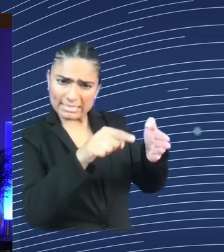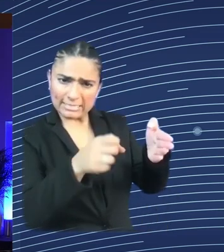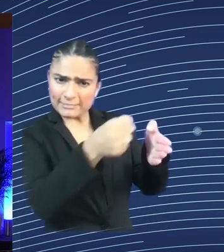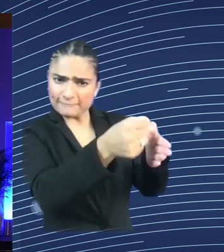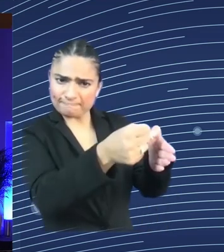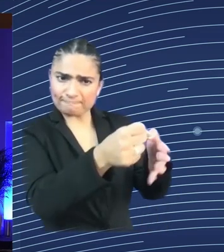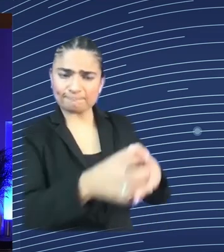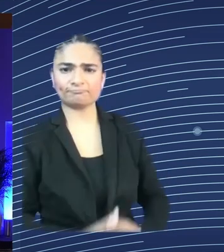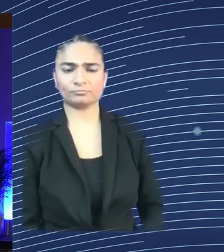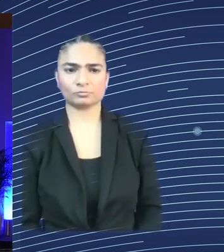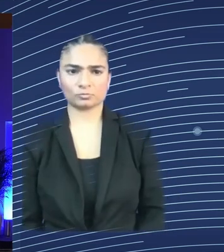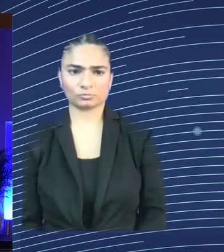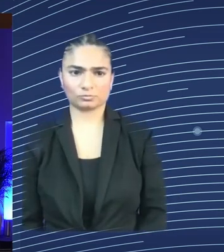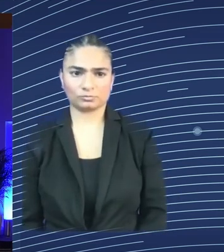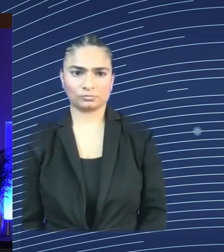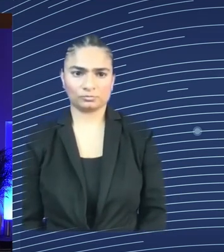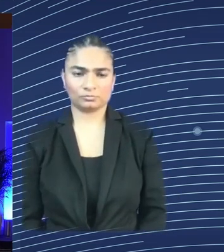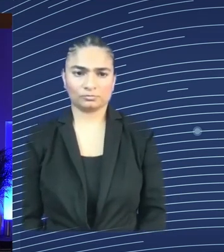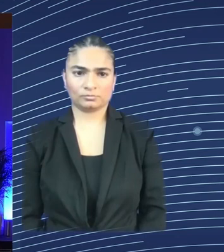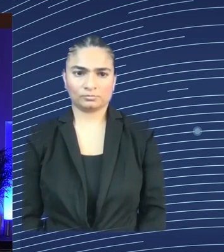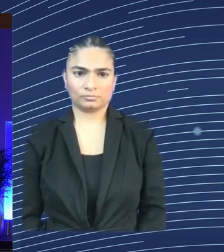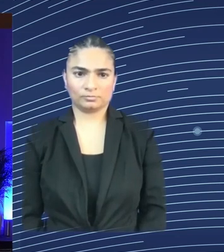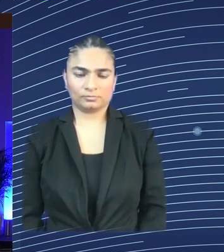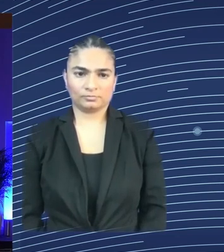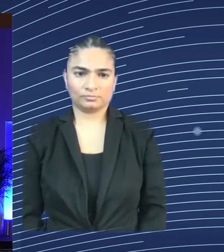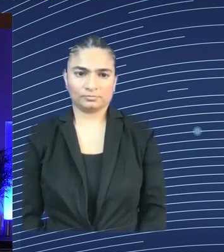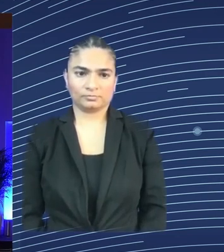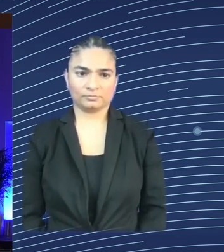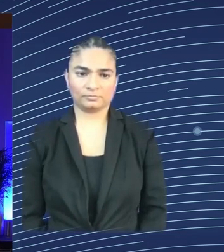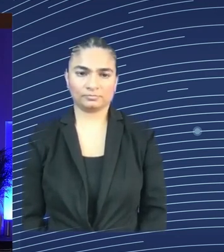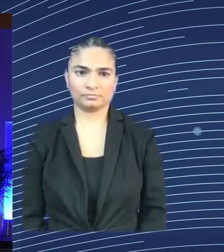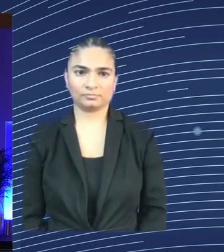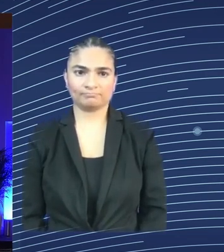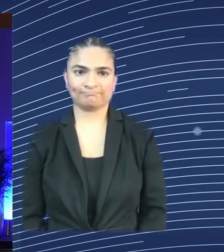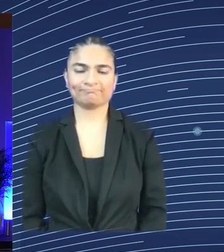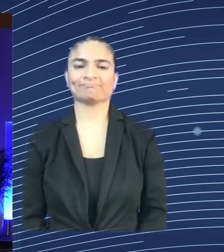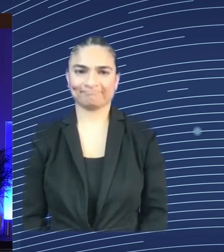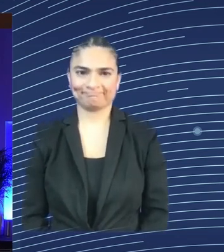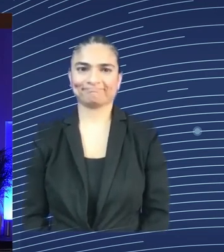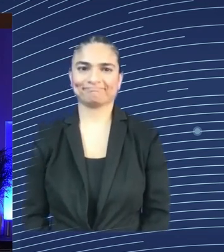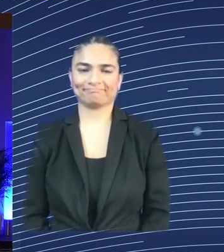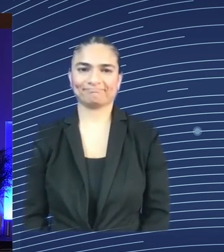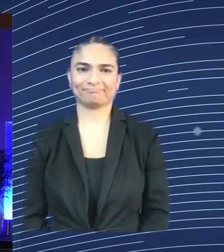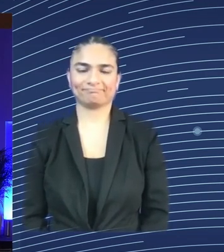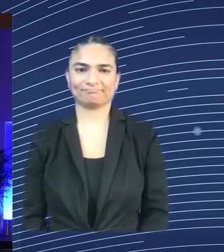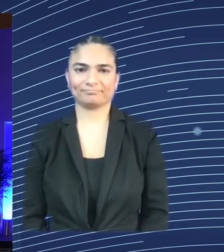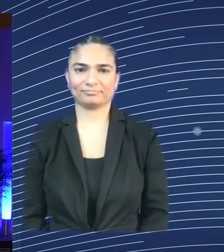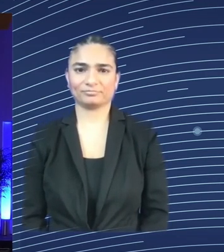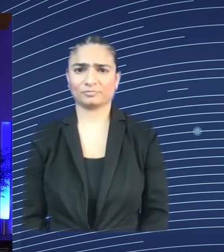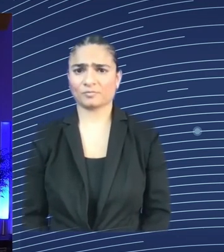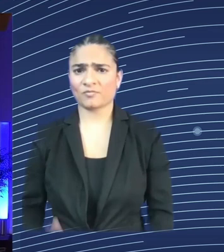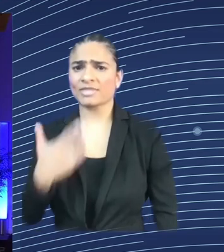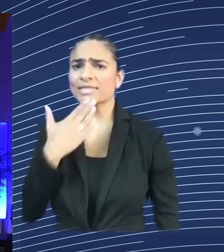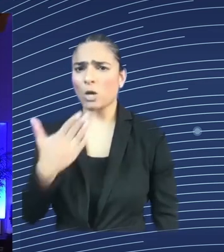Thank you. I'm sorry for maybe a more controversial question, but we are talking about fraud outside, but what about those